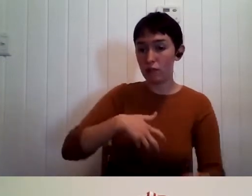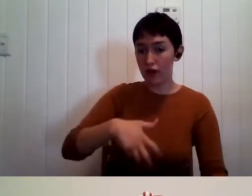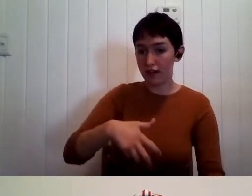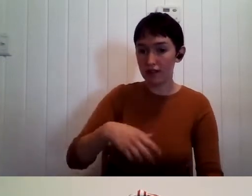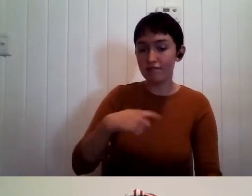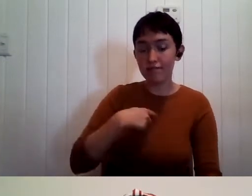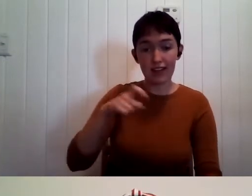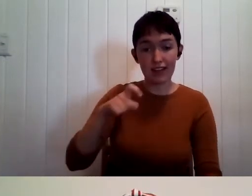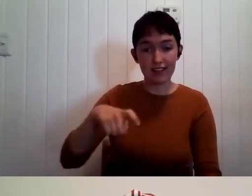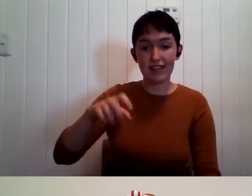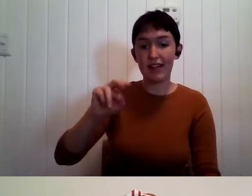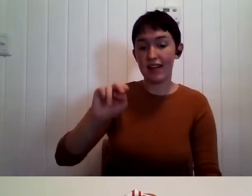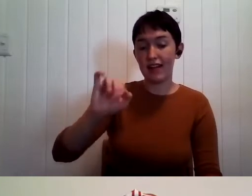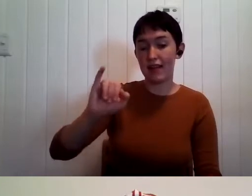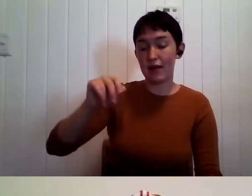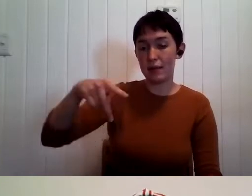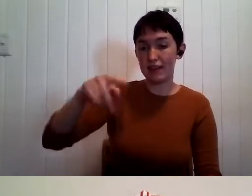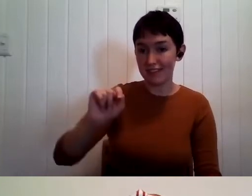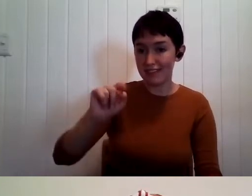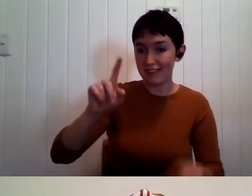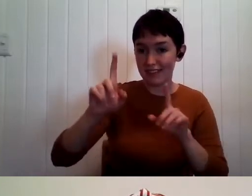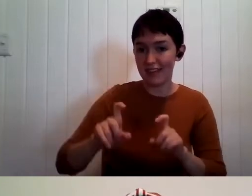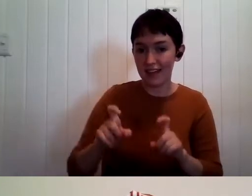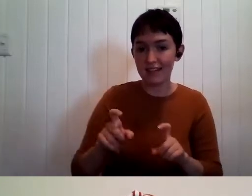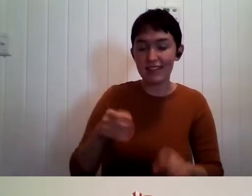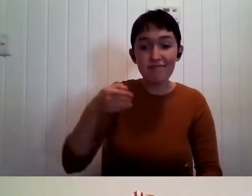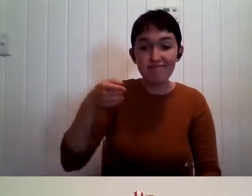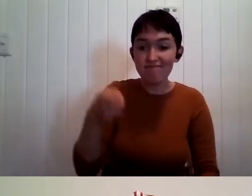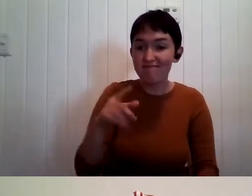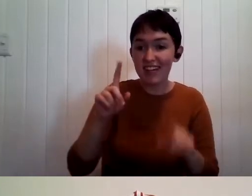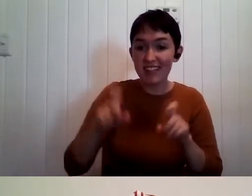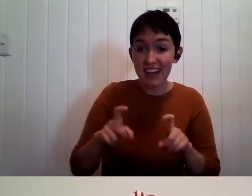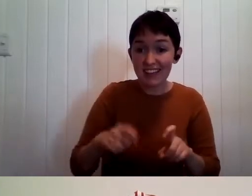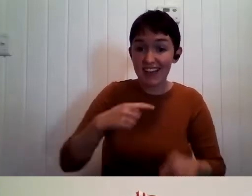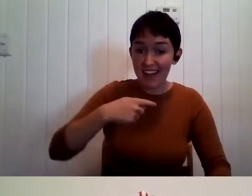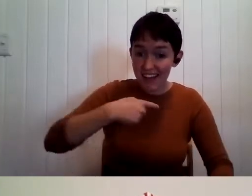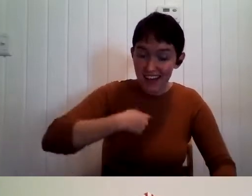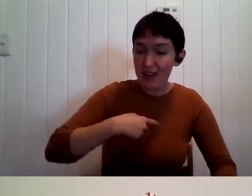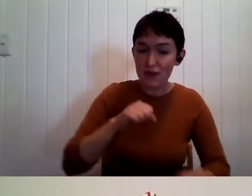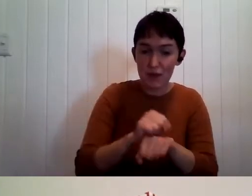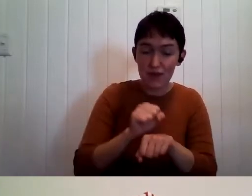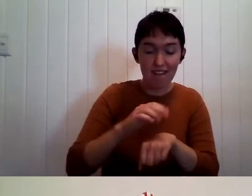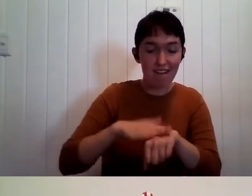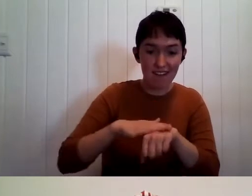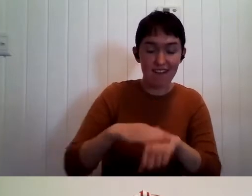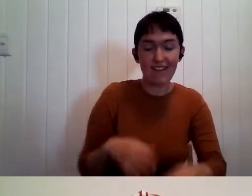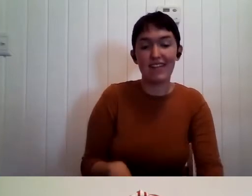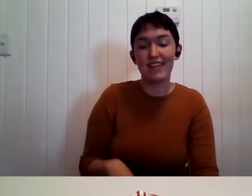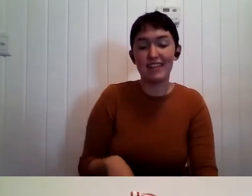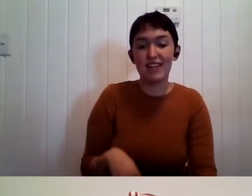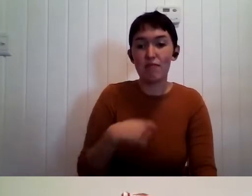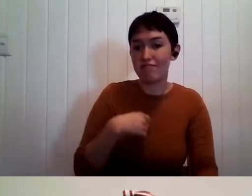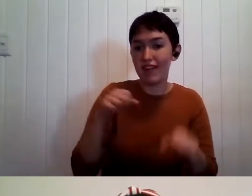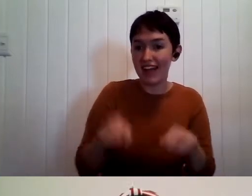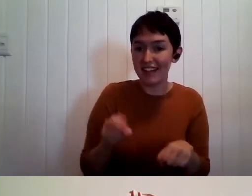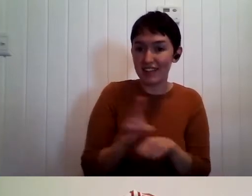NIPT test, and it was the test that I was working on. So I got to use what I